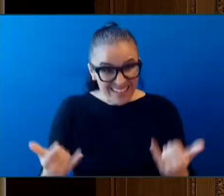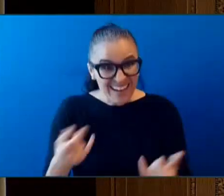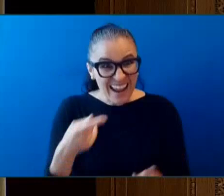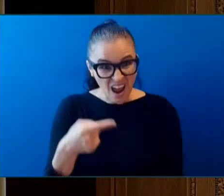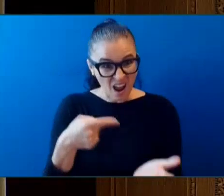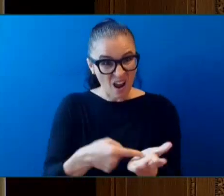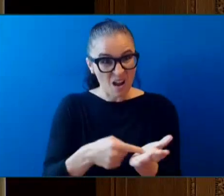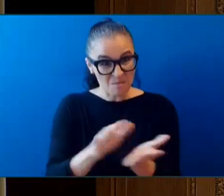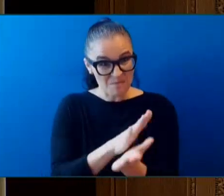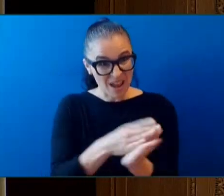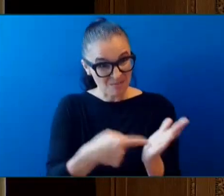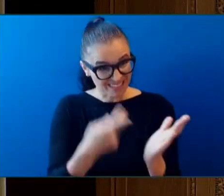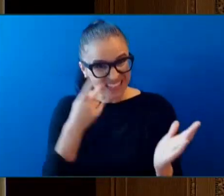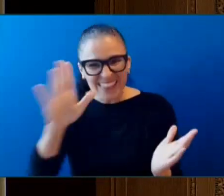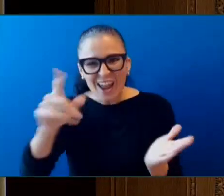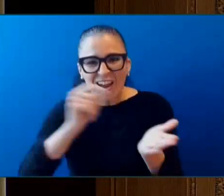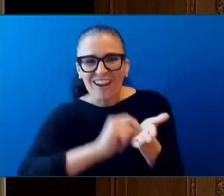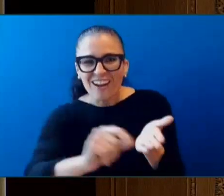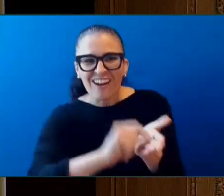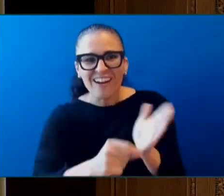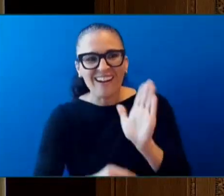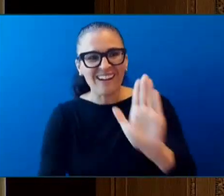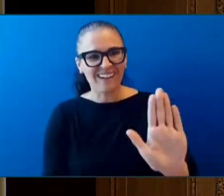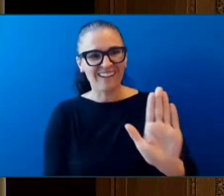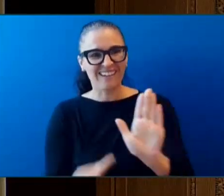electricity in British Columbia.